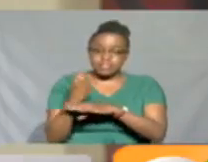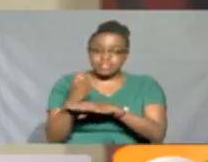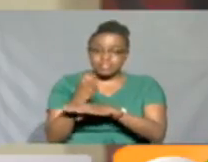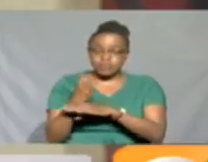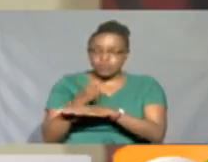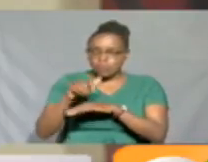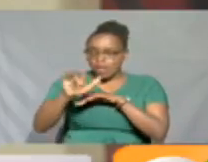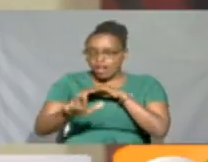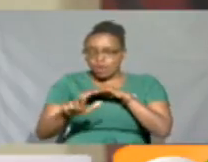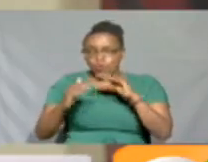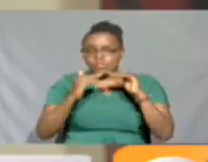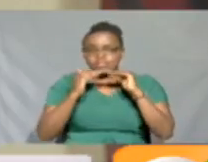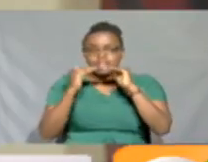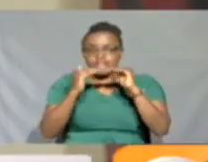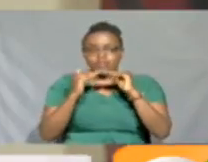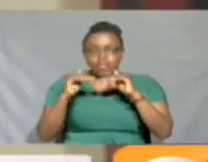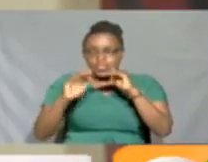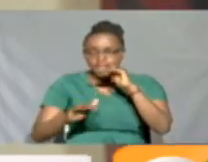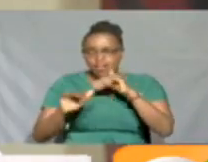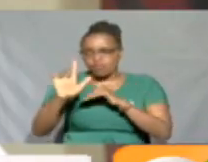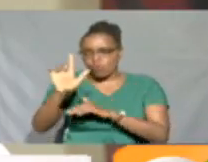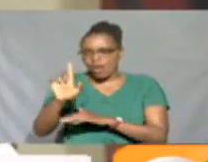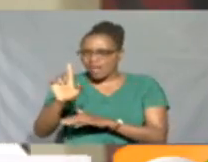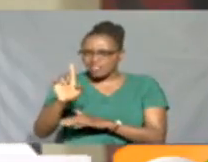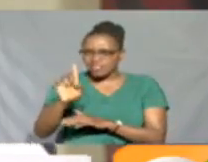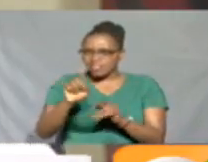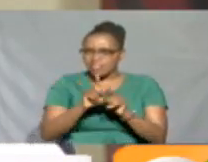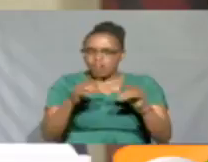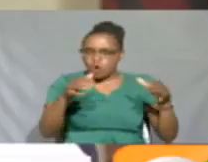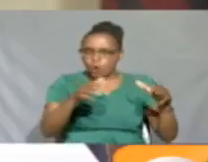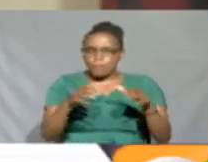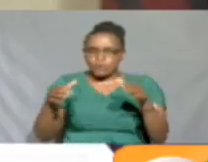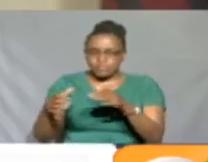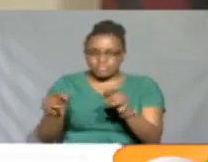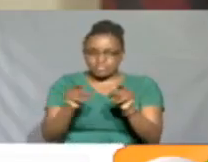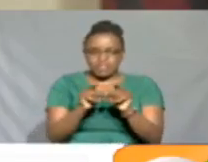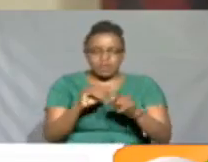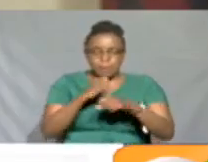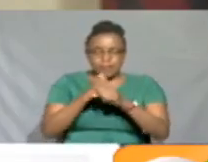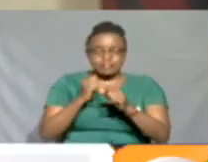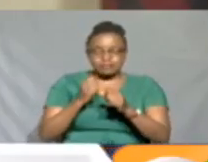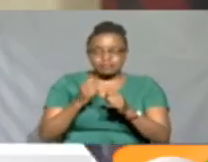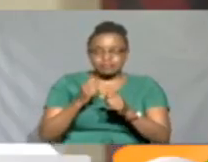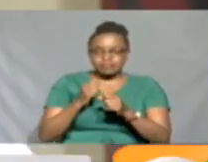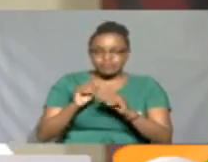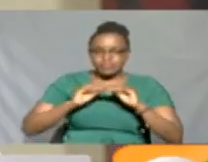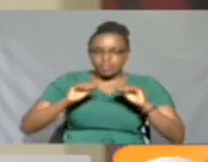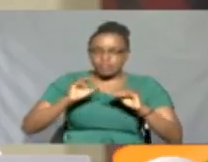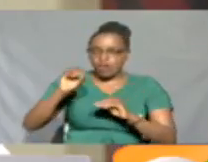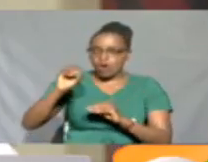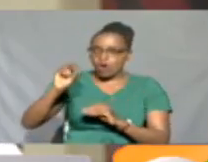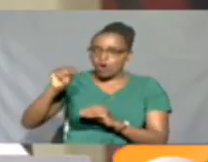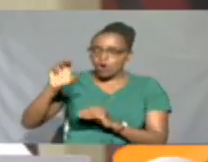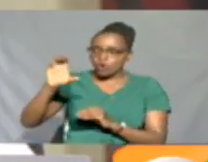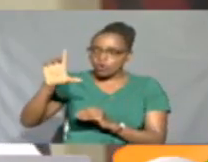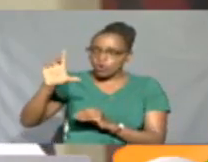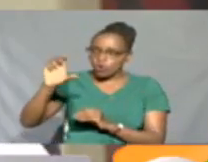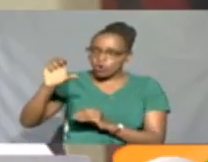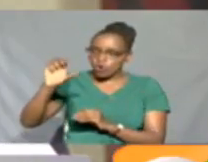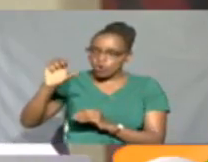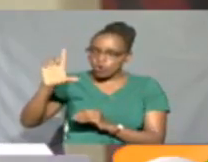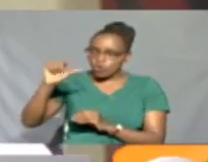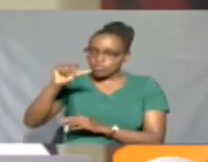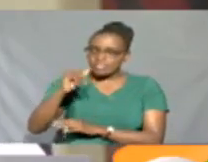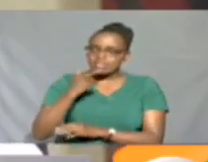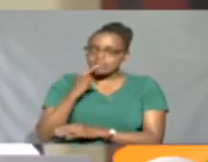the lowest level, the level one, the communities. We need to make people, the oncologist just said that